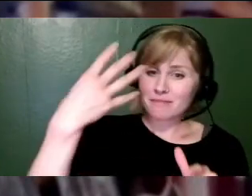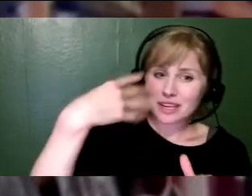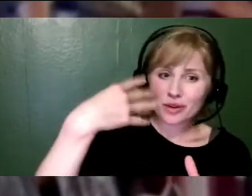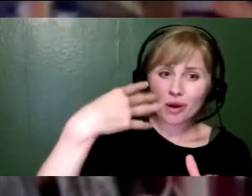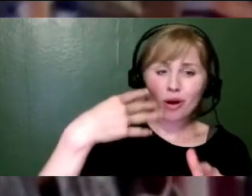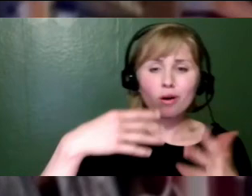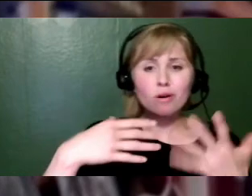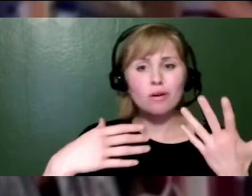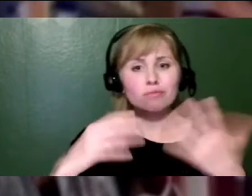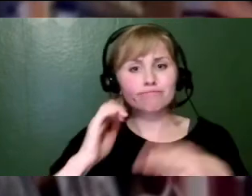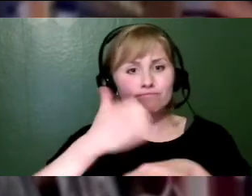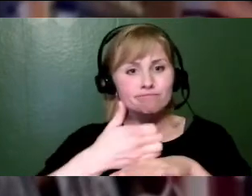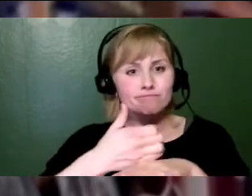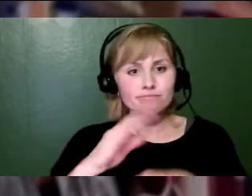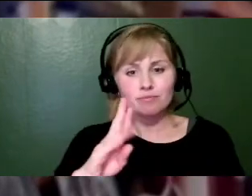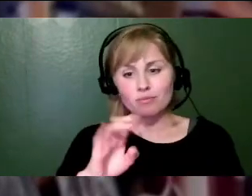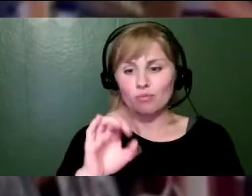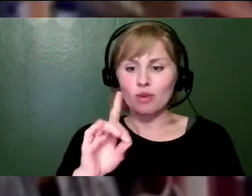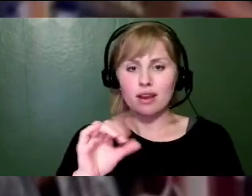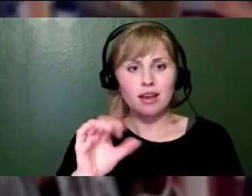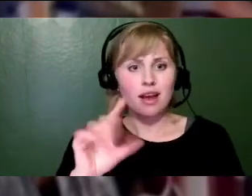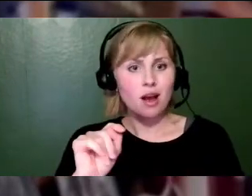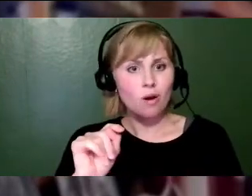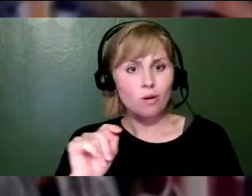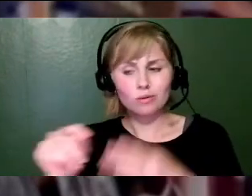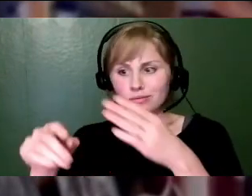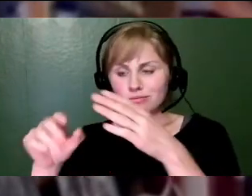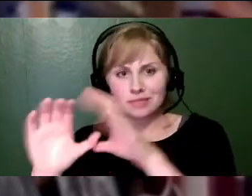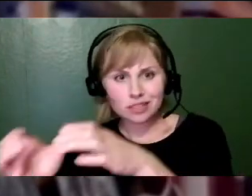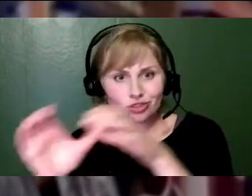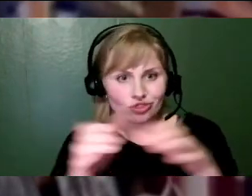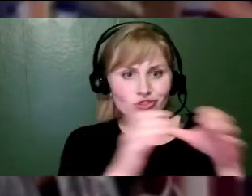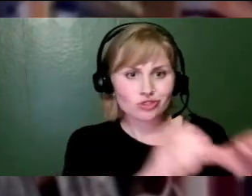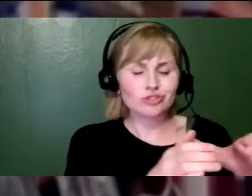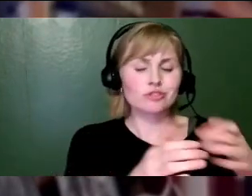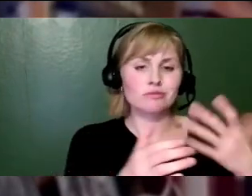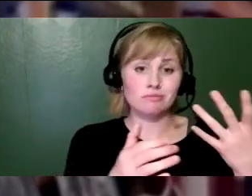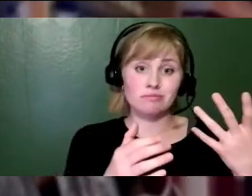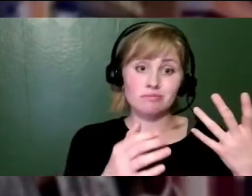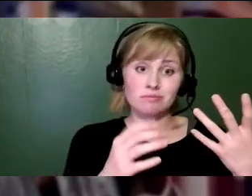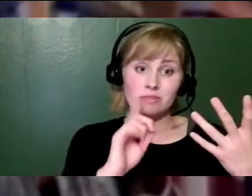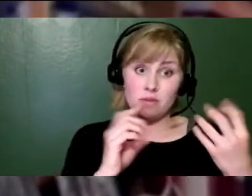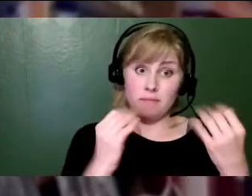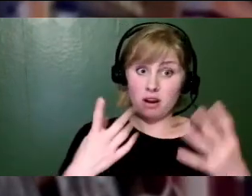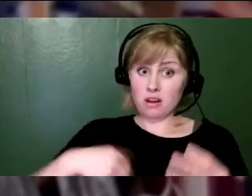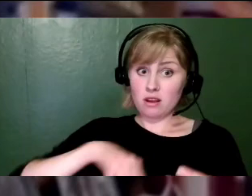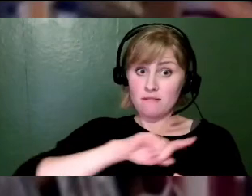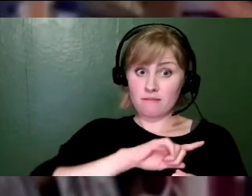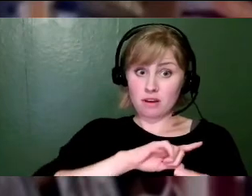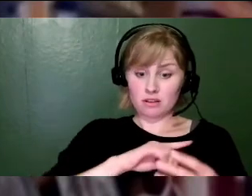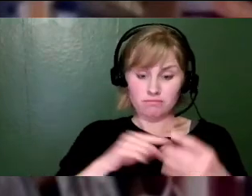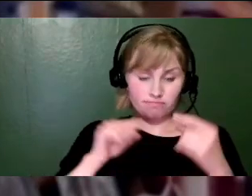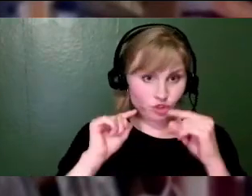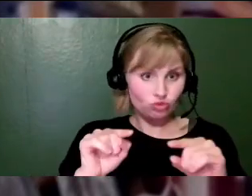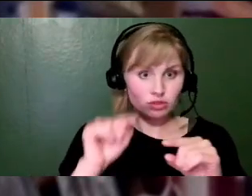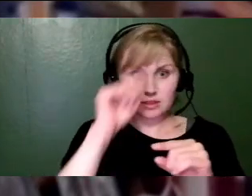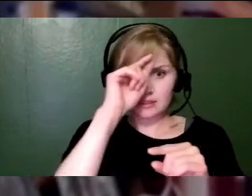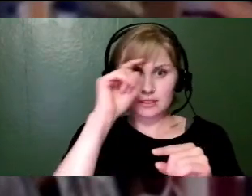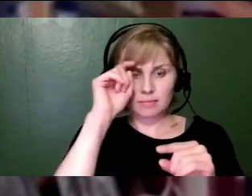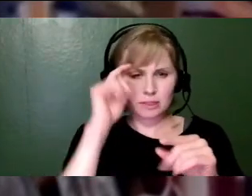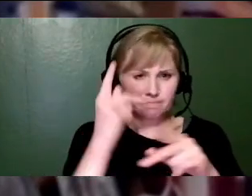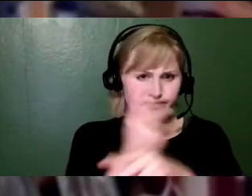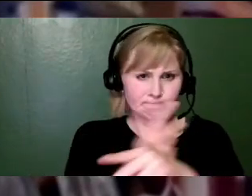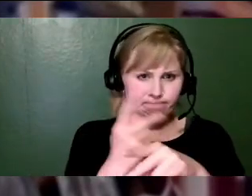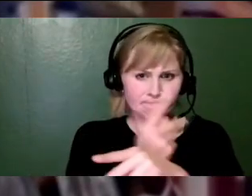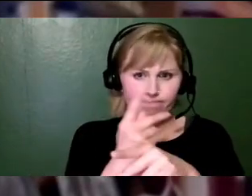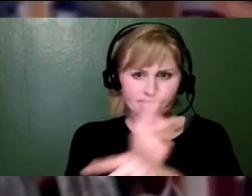sessions. And many of us spent the summer working through how to do that, both within the faculty and across the university. There